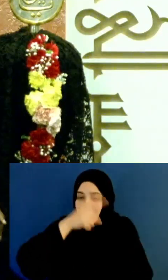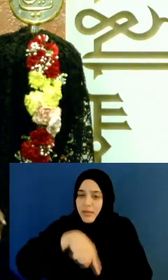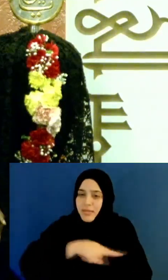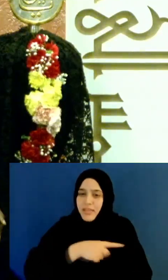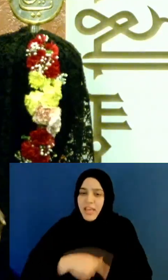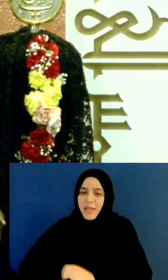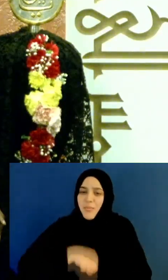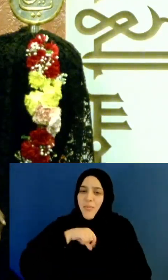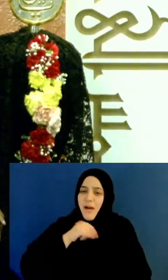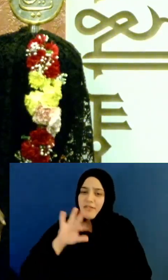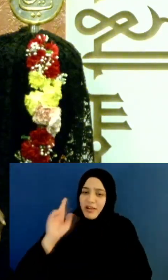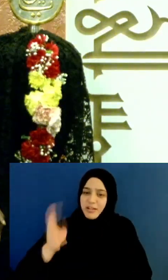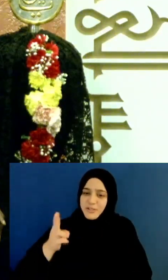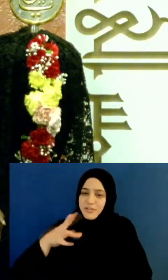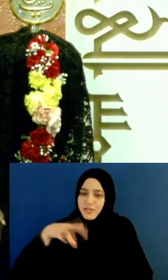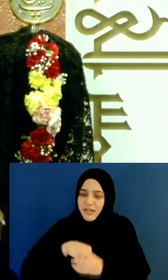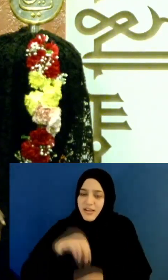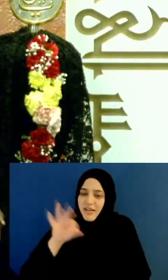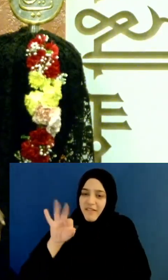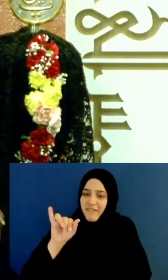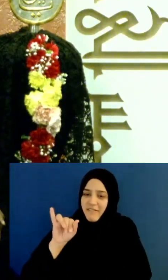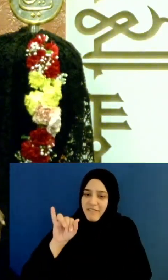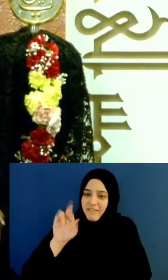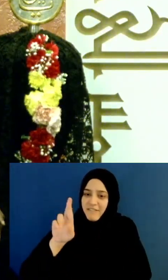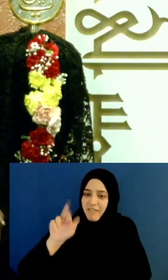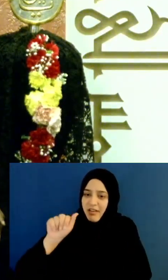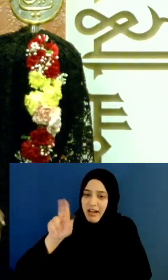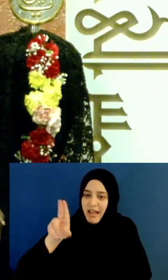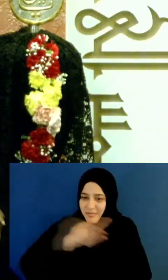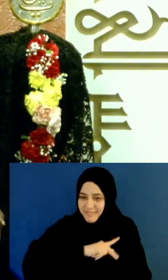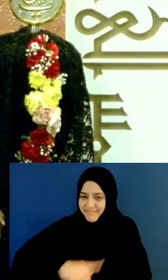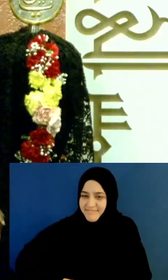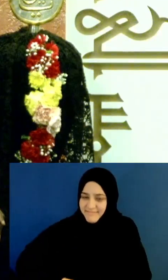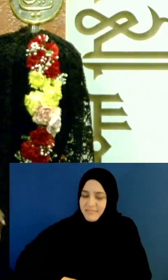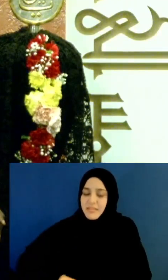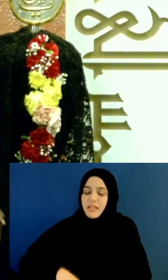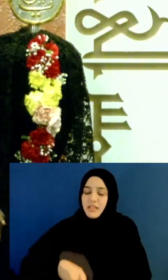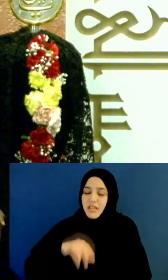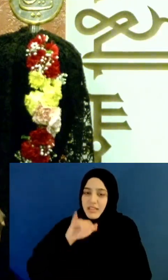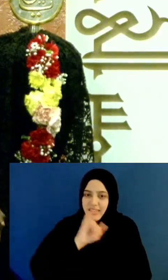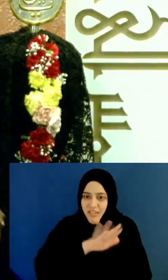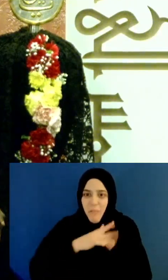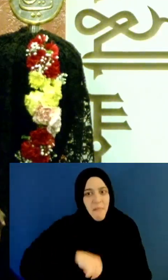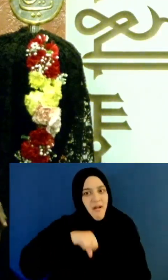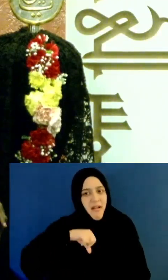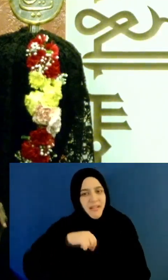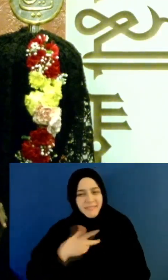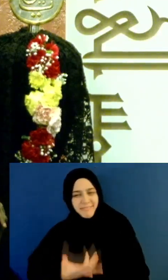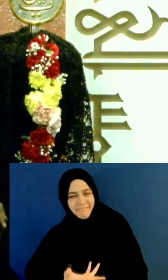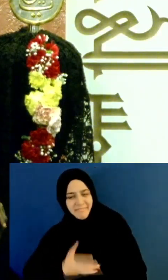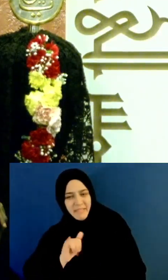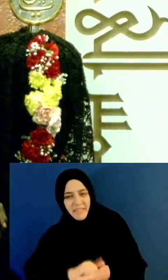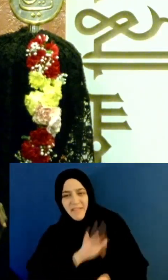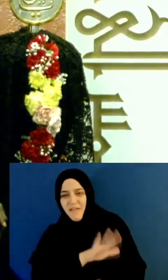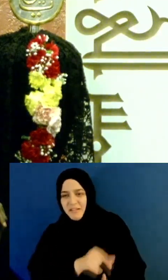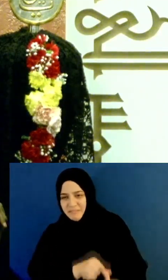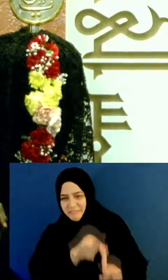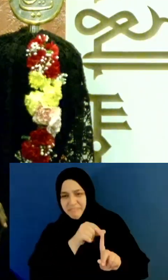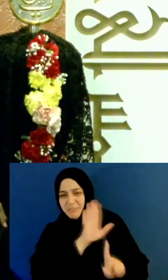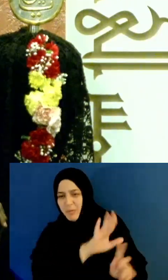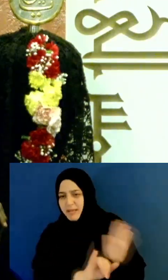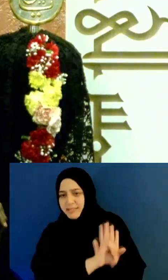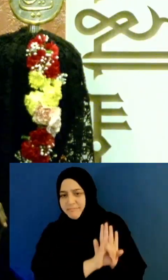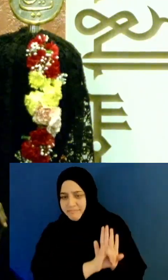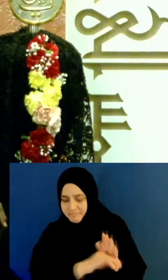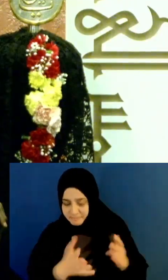it? It's a composition of an identity. The last composition